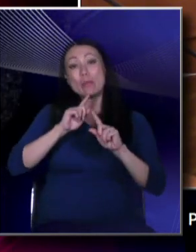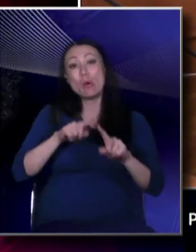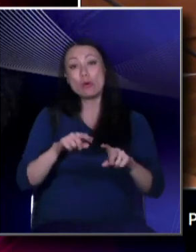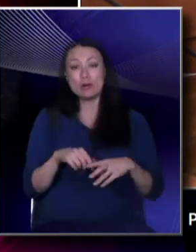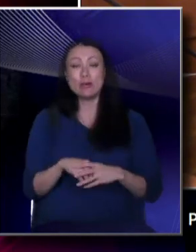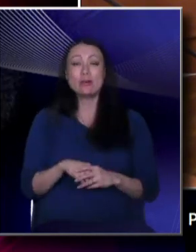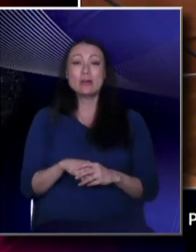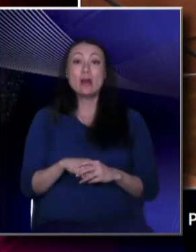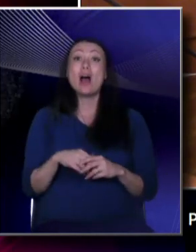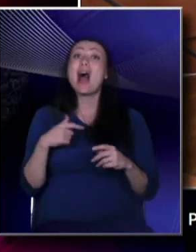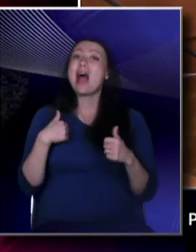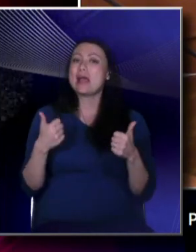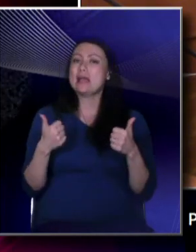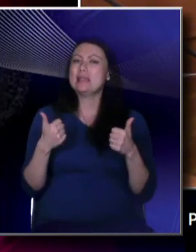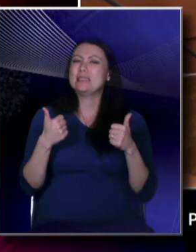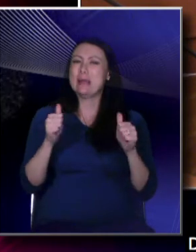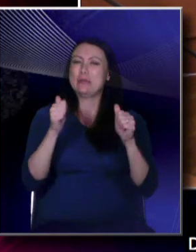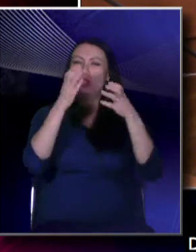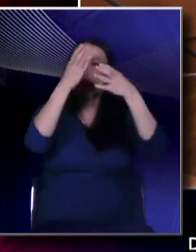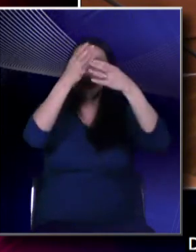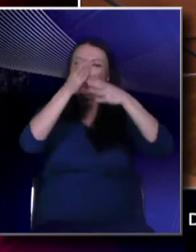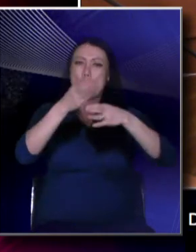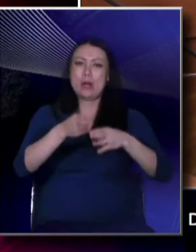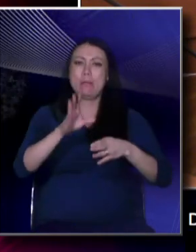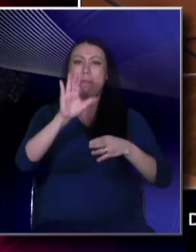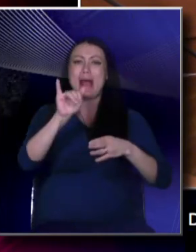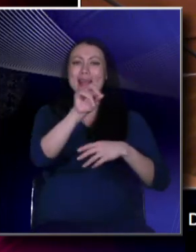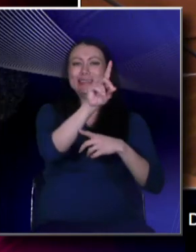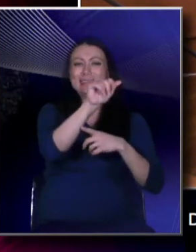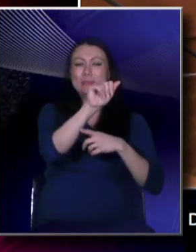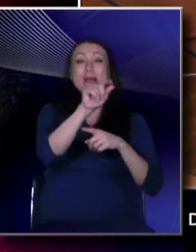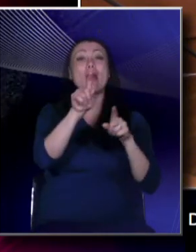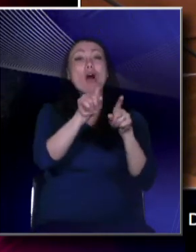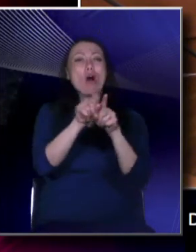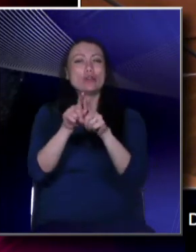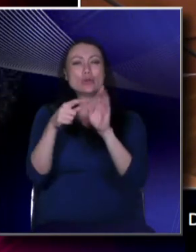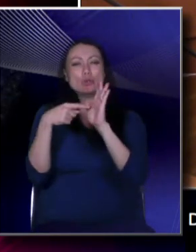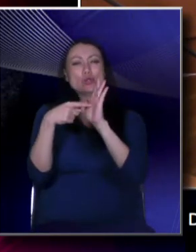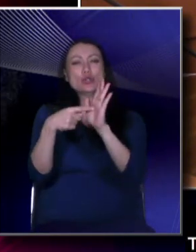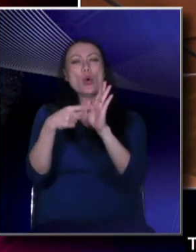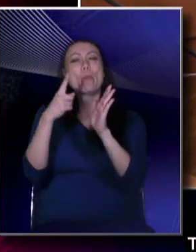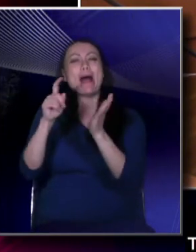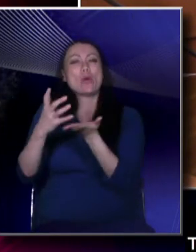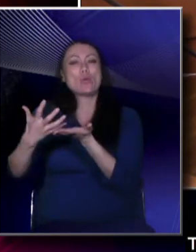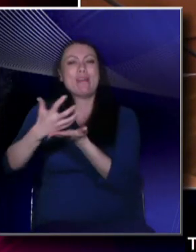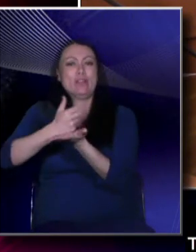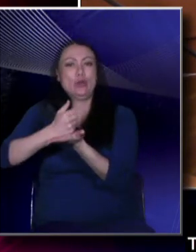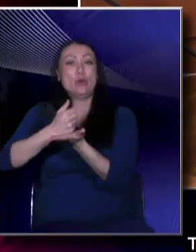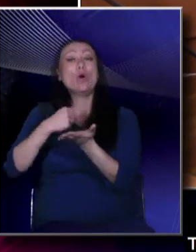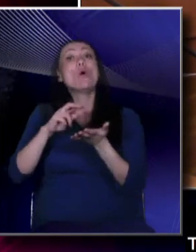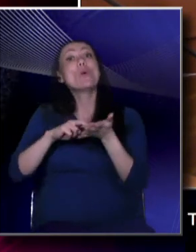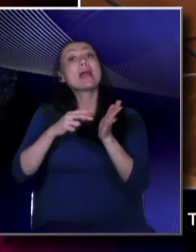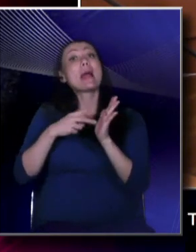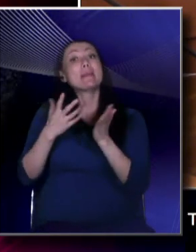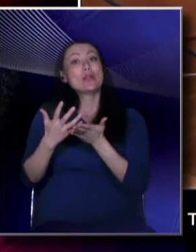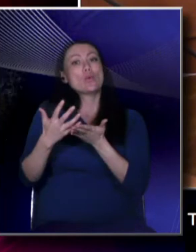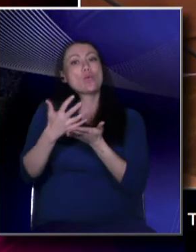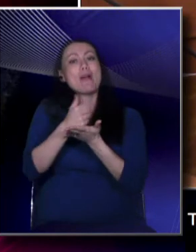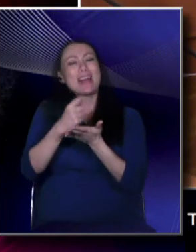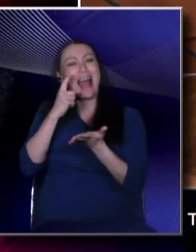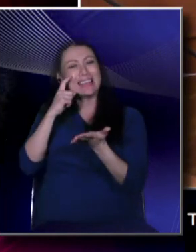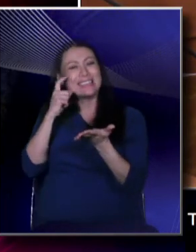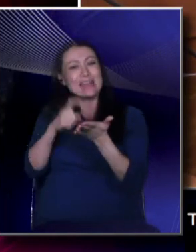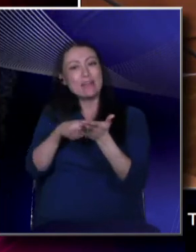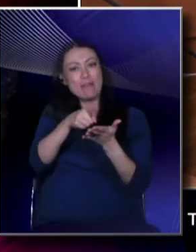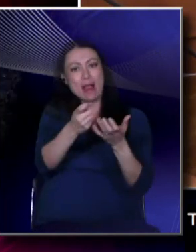what I attempted to do was sort it by disability, and then also show you that by revenue source. And when I mean revenue source, identifying the number